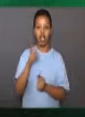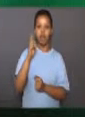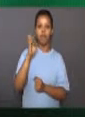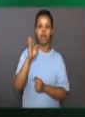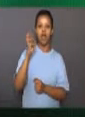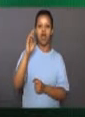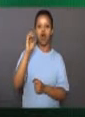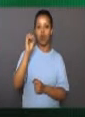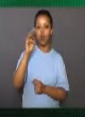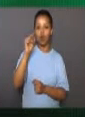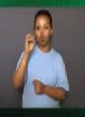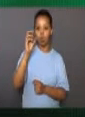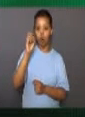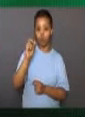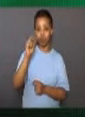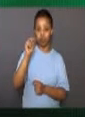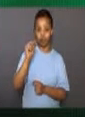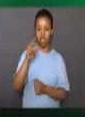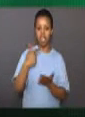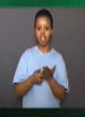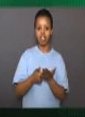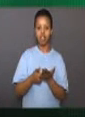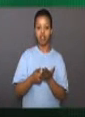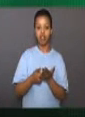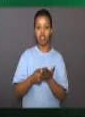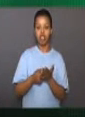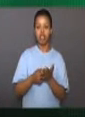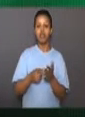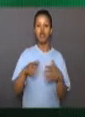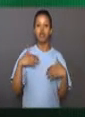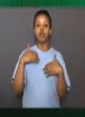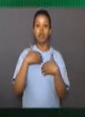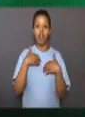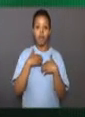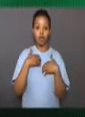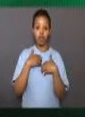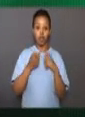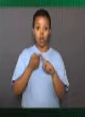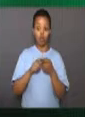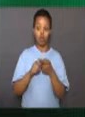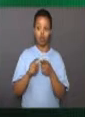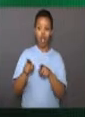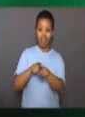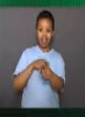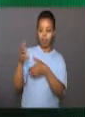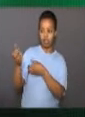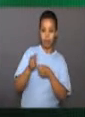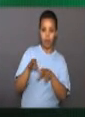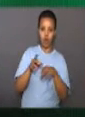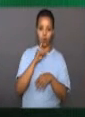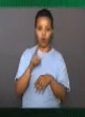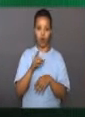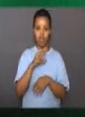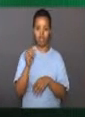Pheromones are often used to attract mates from a distance. Touch is also a way